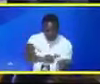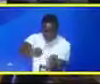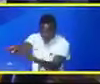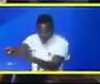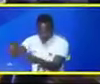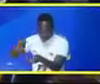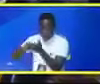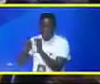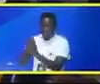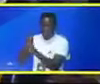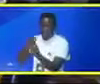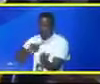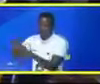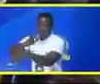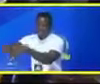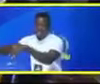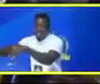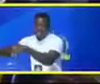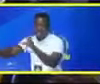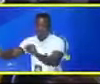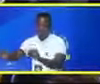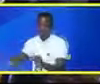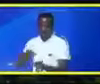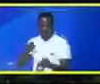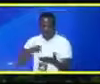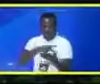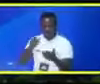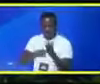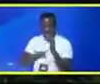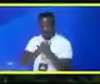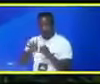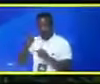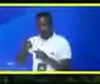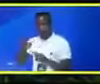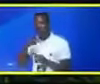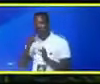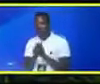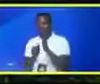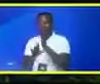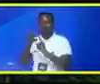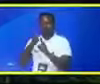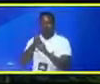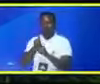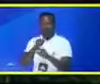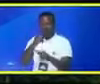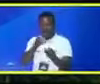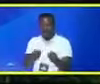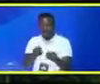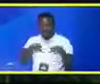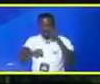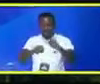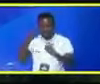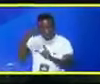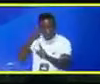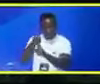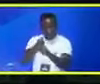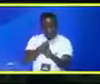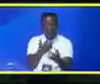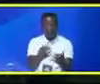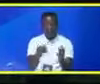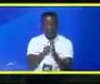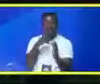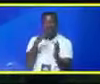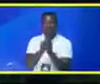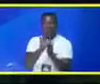shall not go empty. Psalms 44 and verse 3, they got not the land in possession by their own sword. It says, neither did